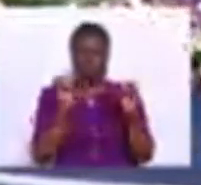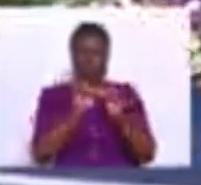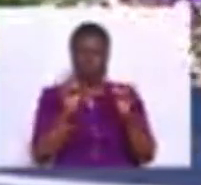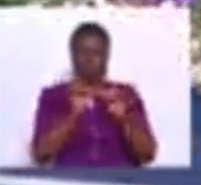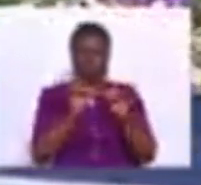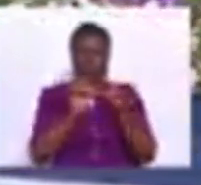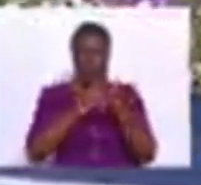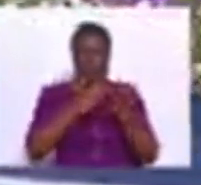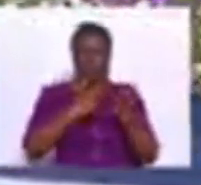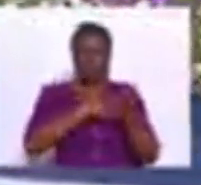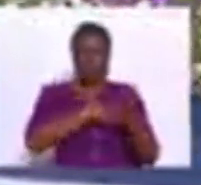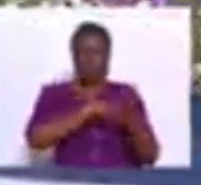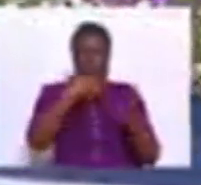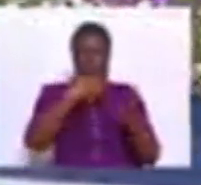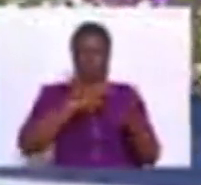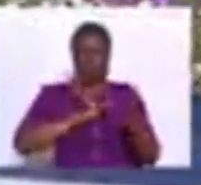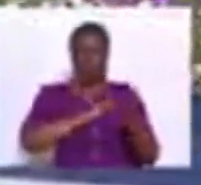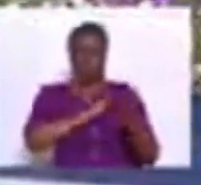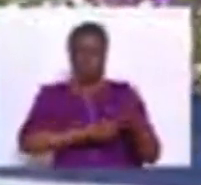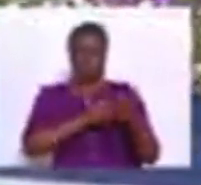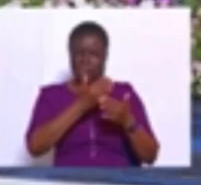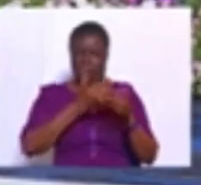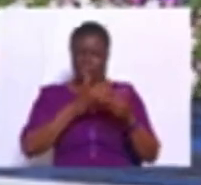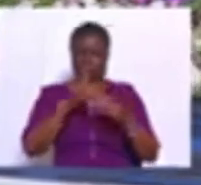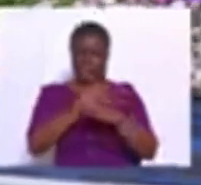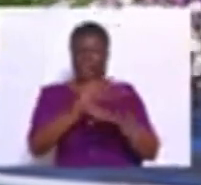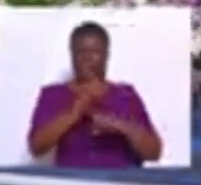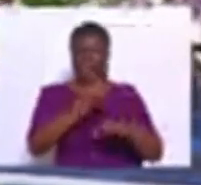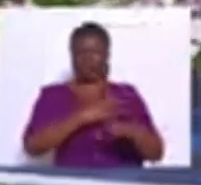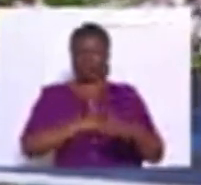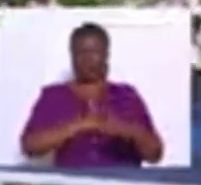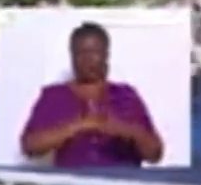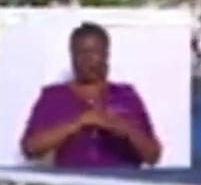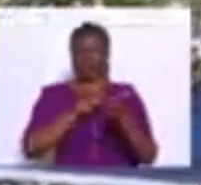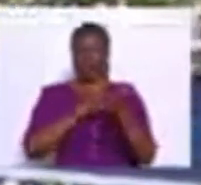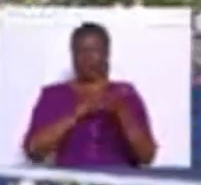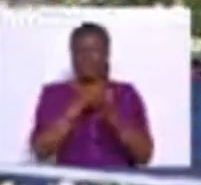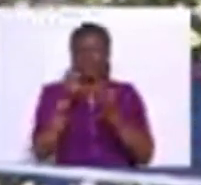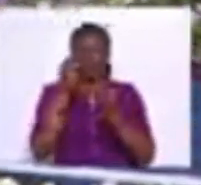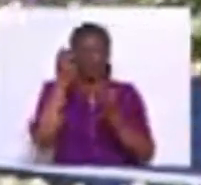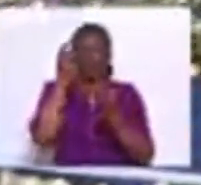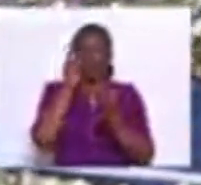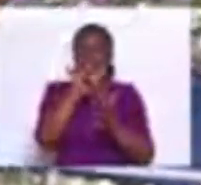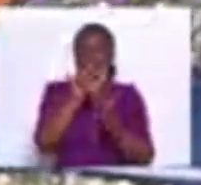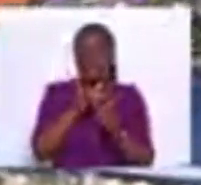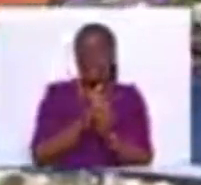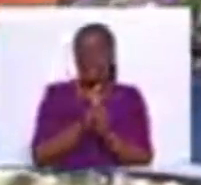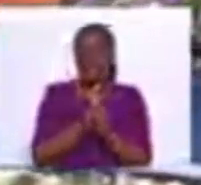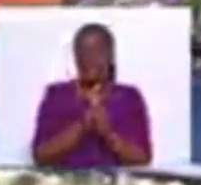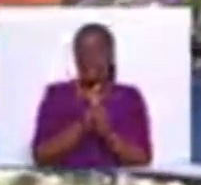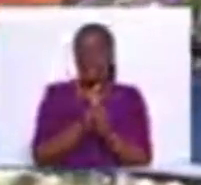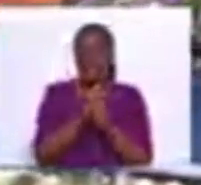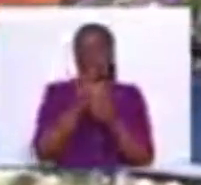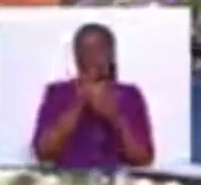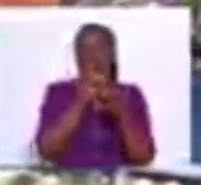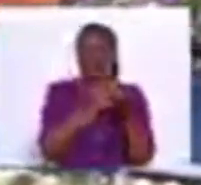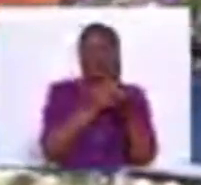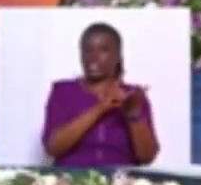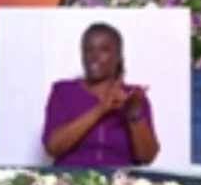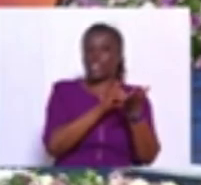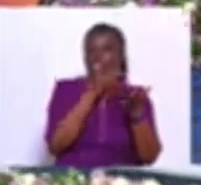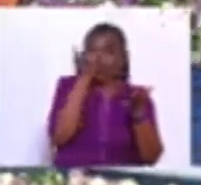I'm going to remove my breast before the cancer comes. I guess you can understand that. But what her doctor didn't